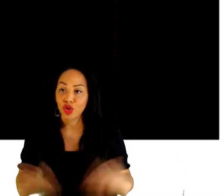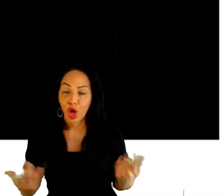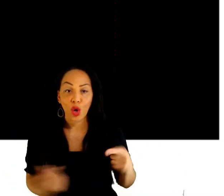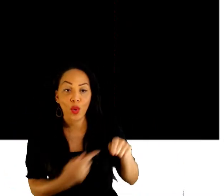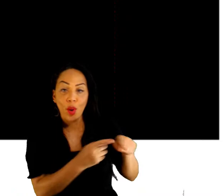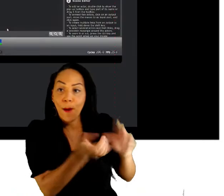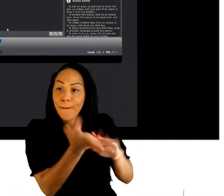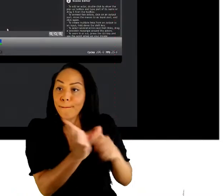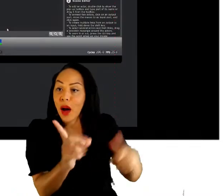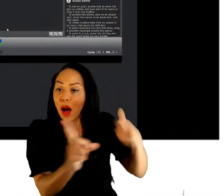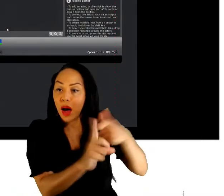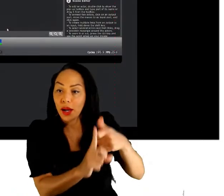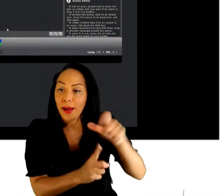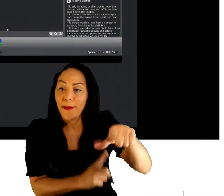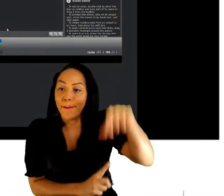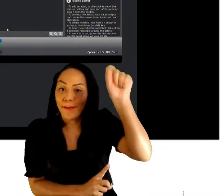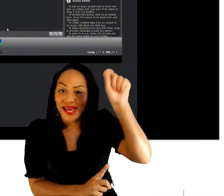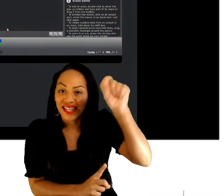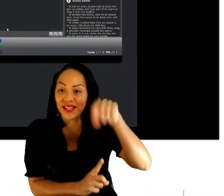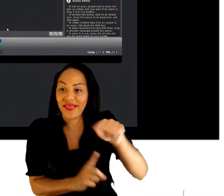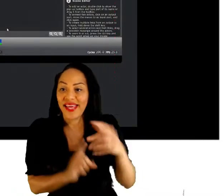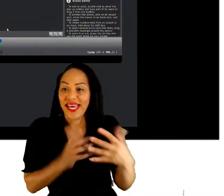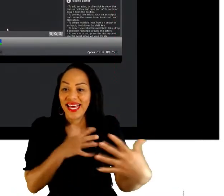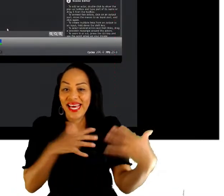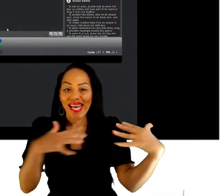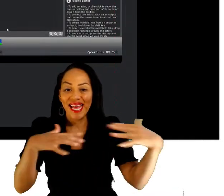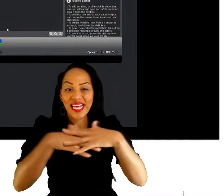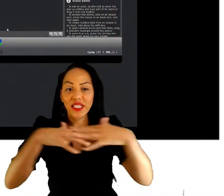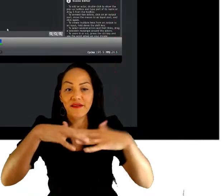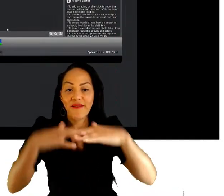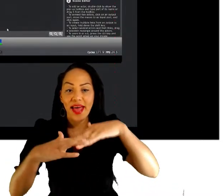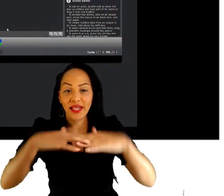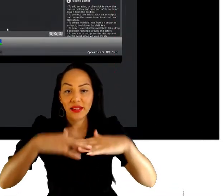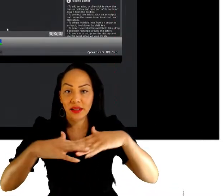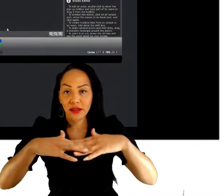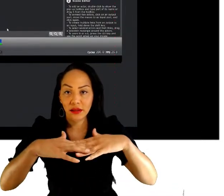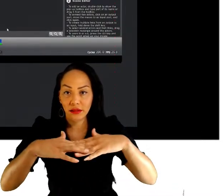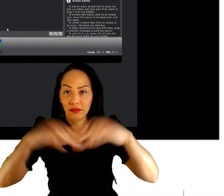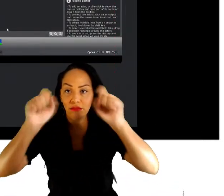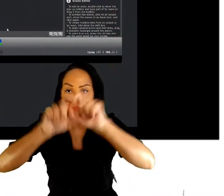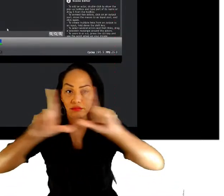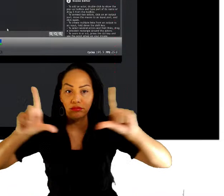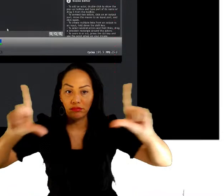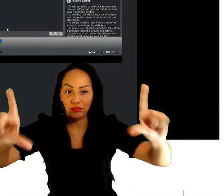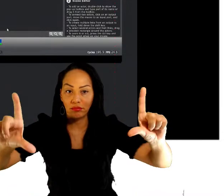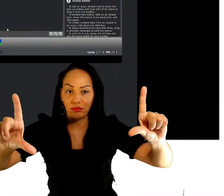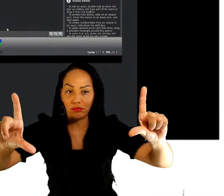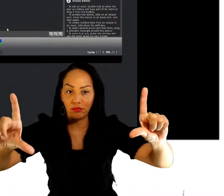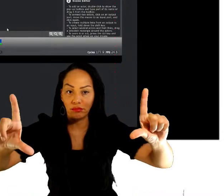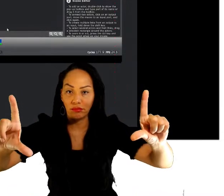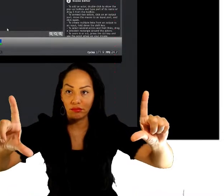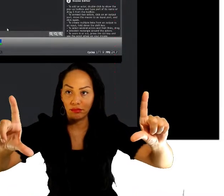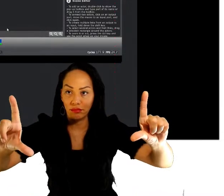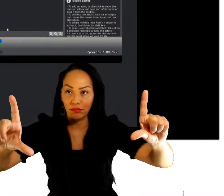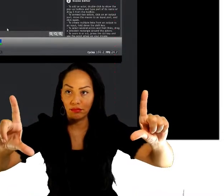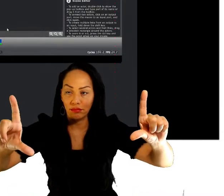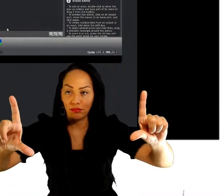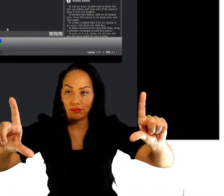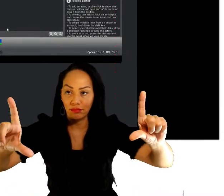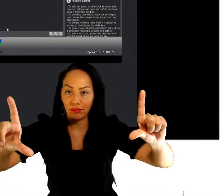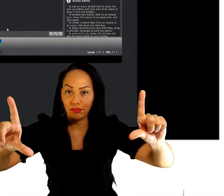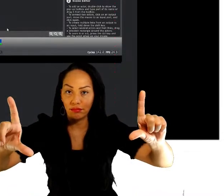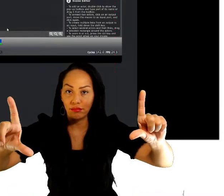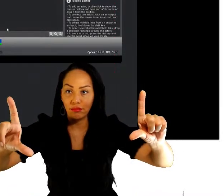his laptop. It shows the body heat monitor, the body heat monitor. It shows